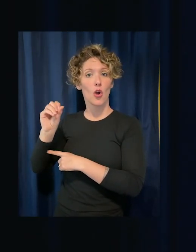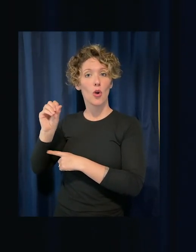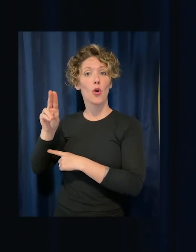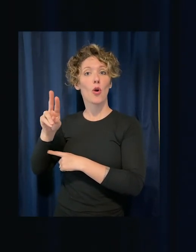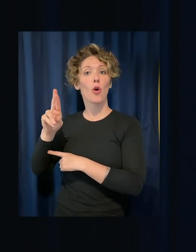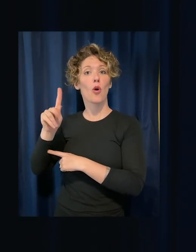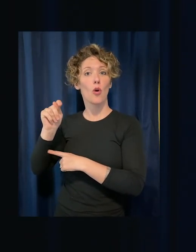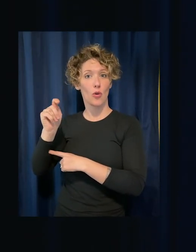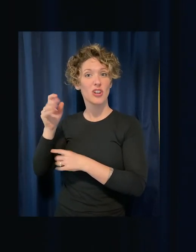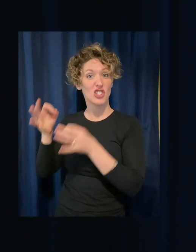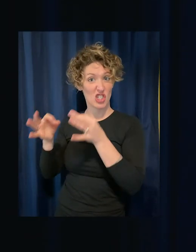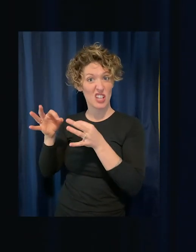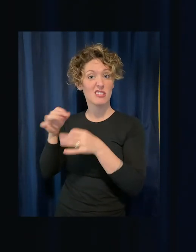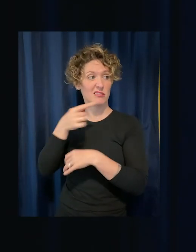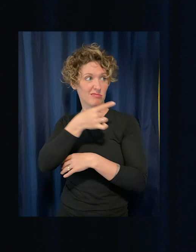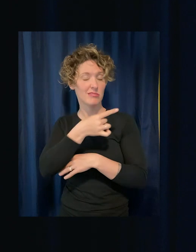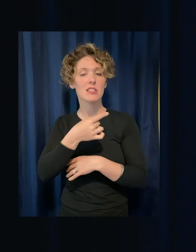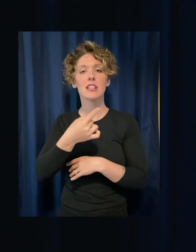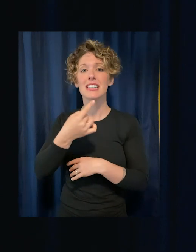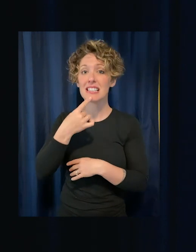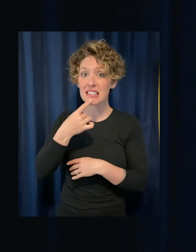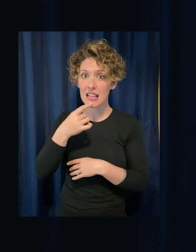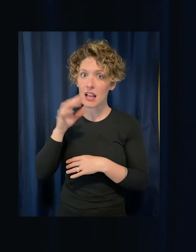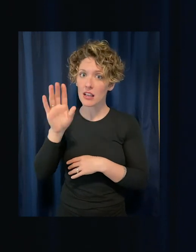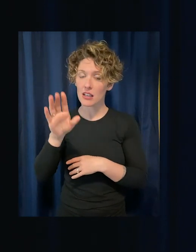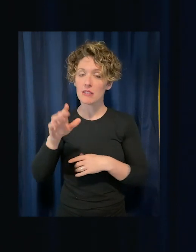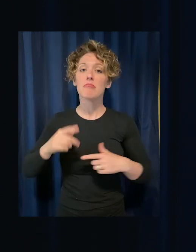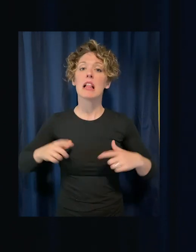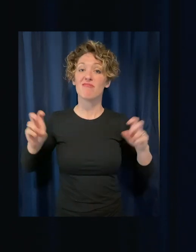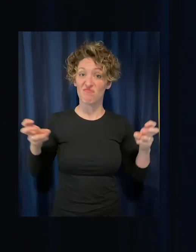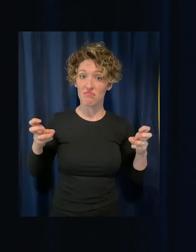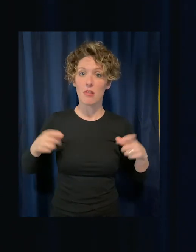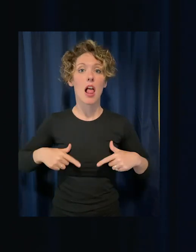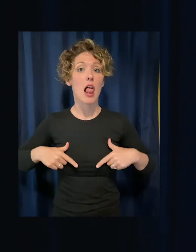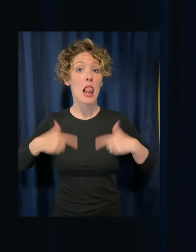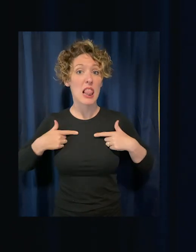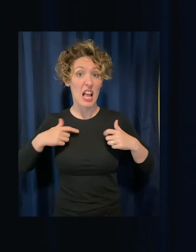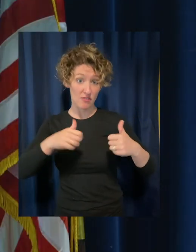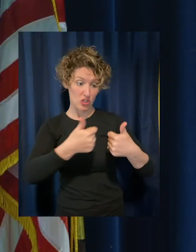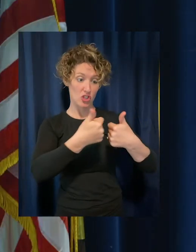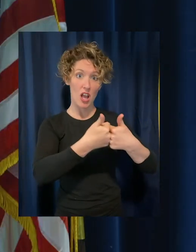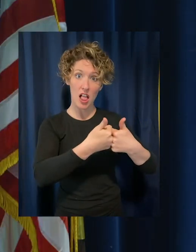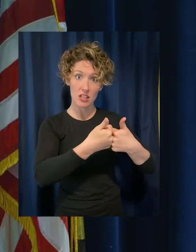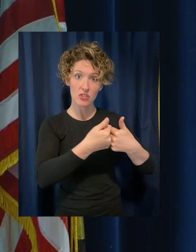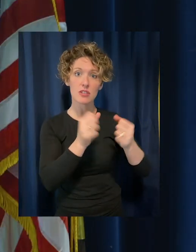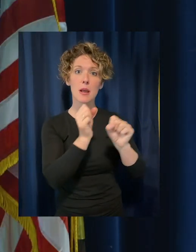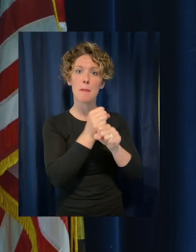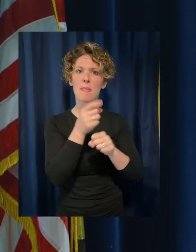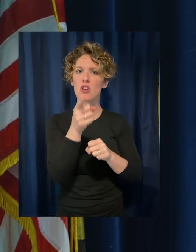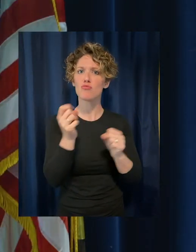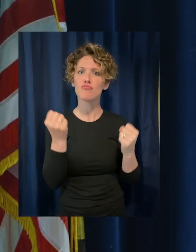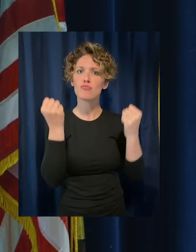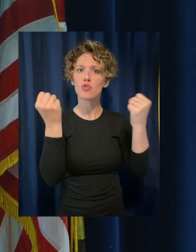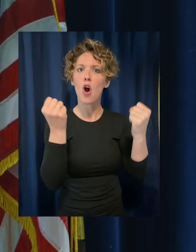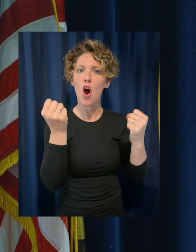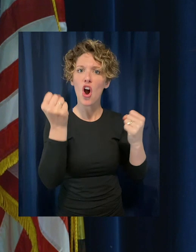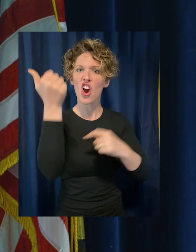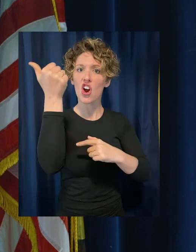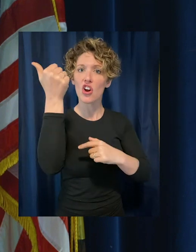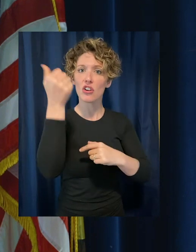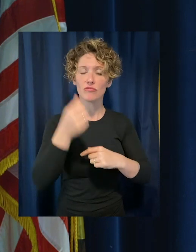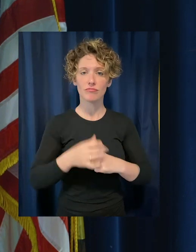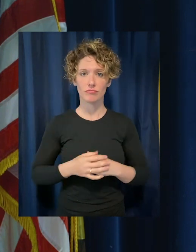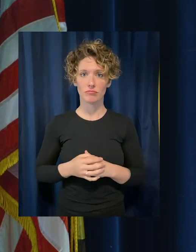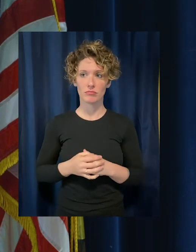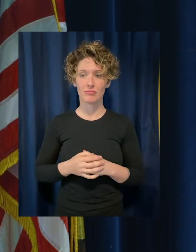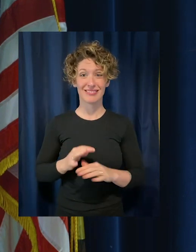make you stronger. Although I would never wish for this year's challenges, they are making you stronger and before